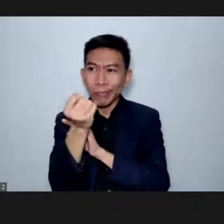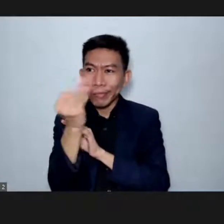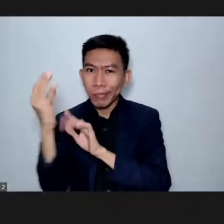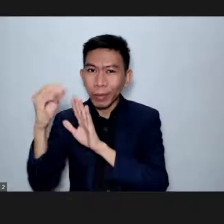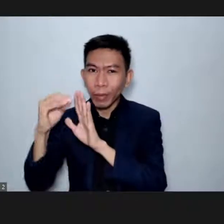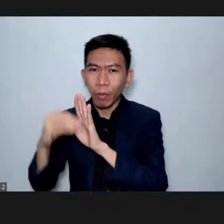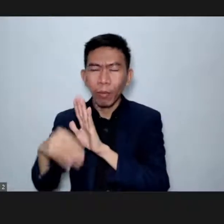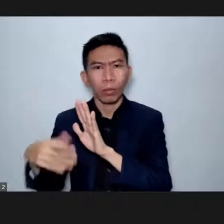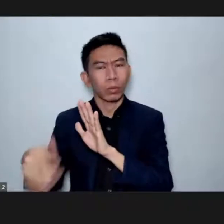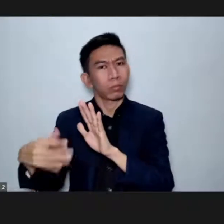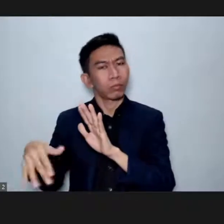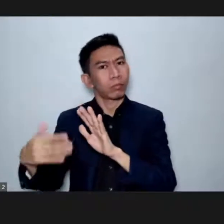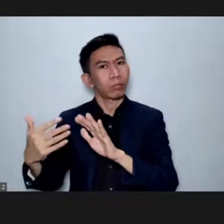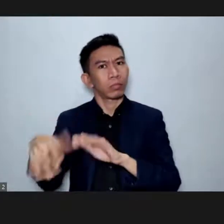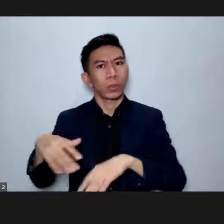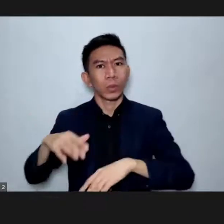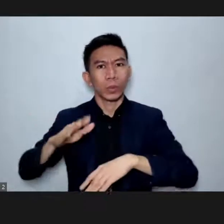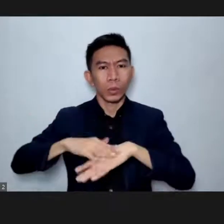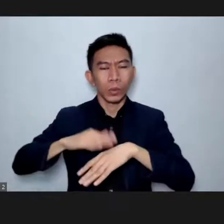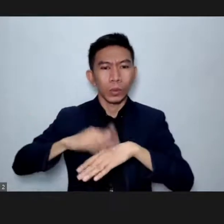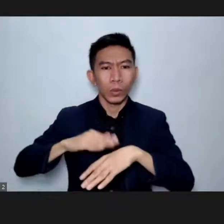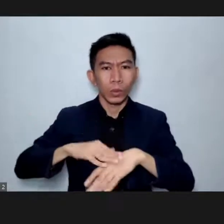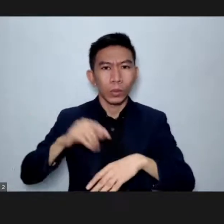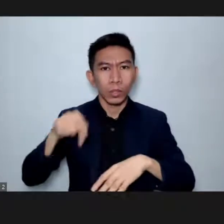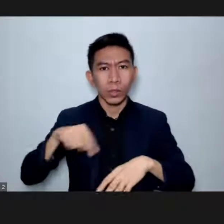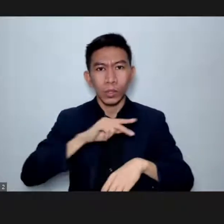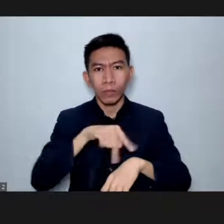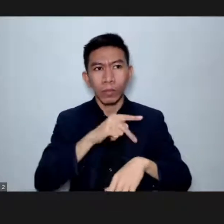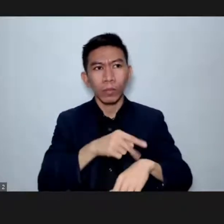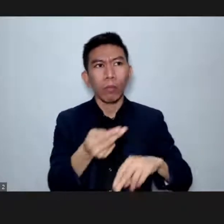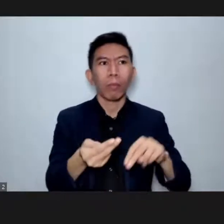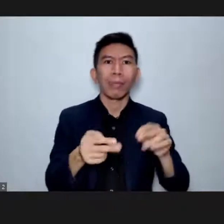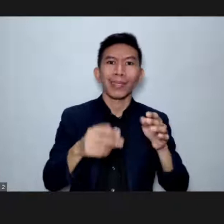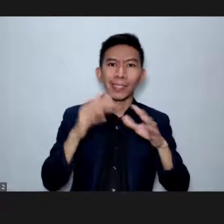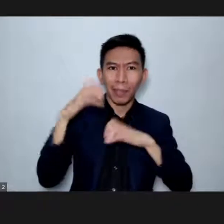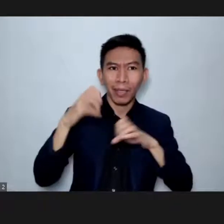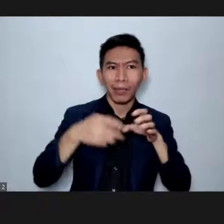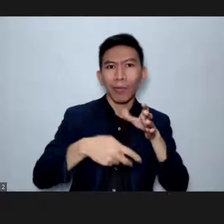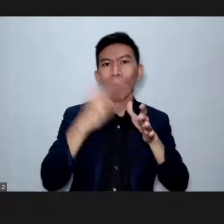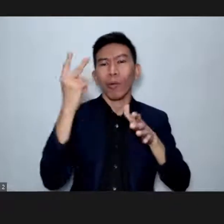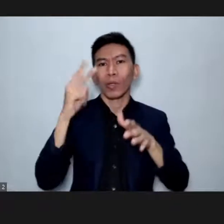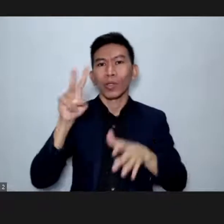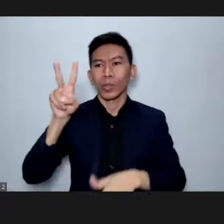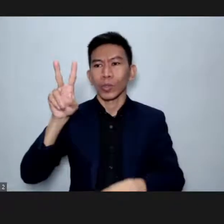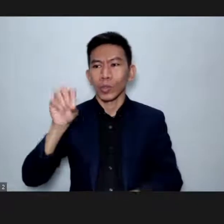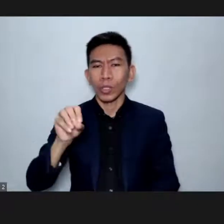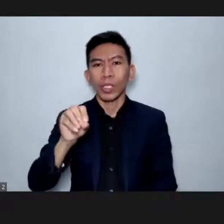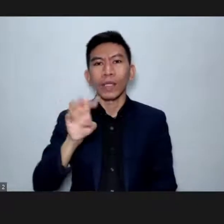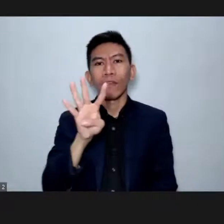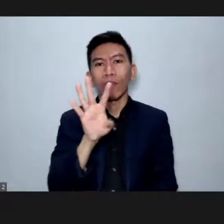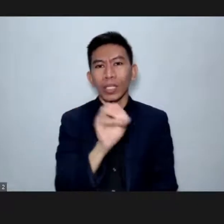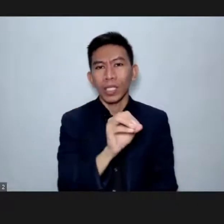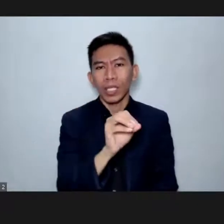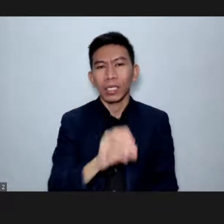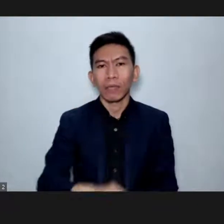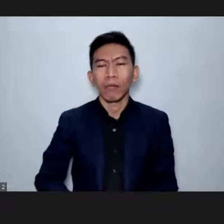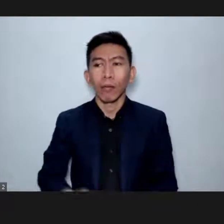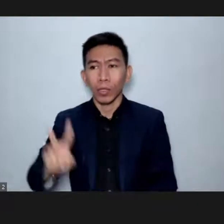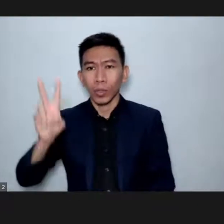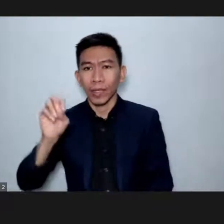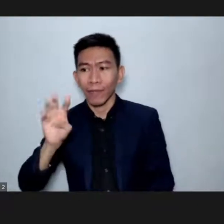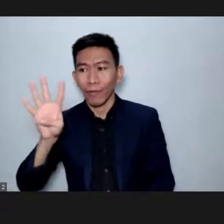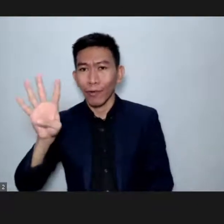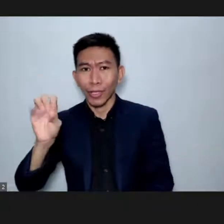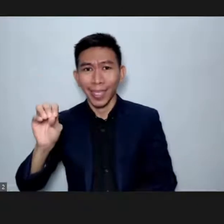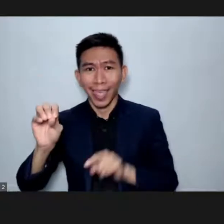like ours will double its cancer cases by 2014. And 2040 rather, and 2040 is within our